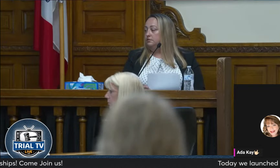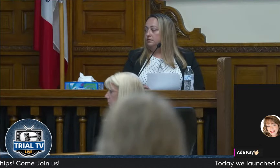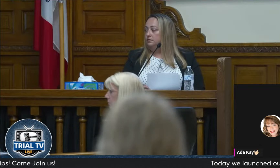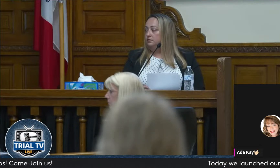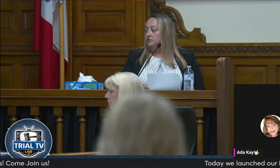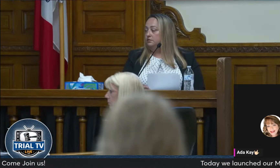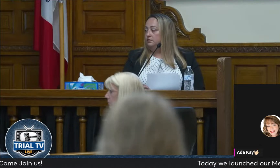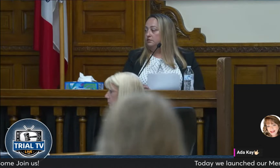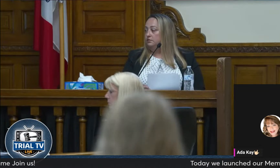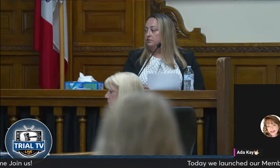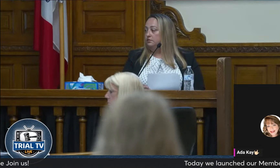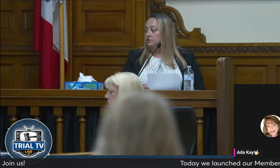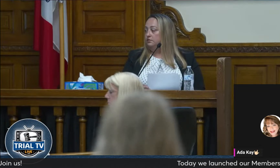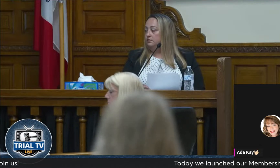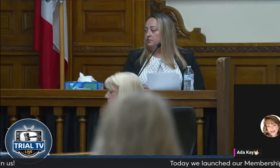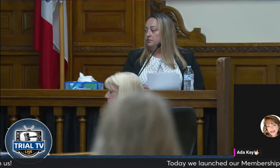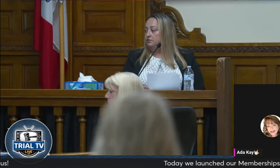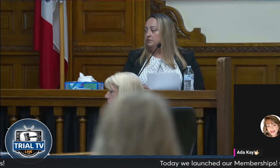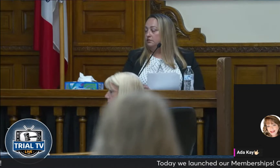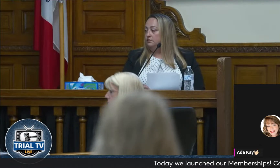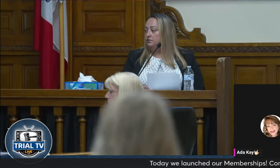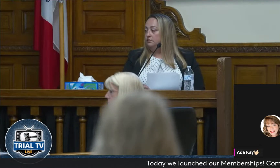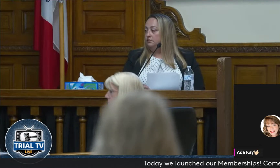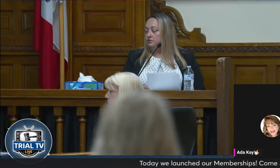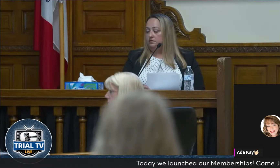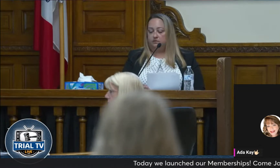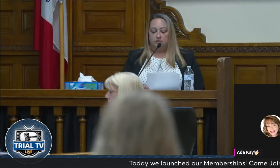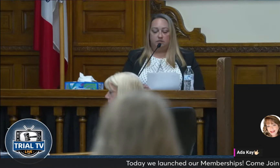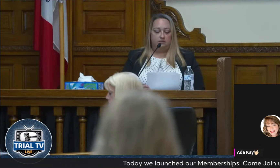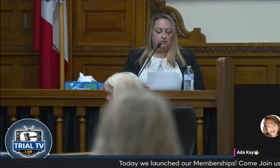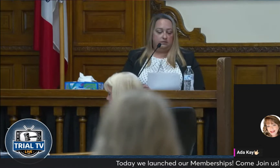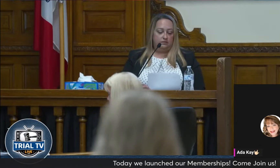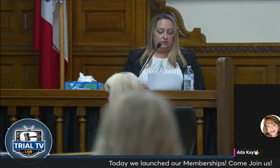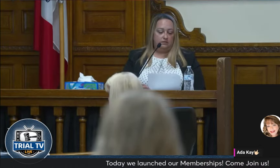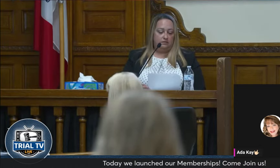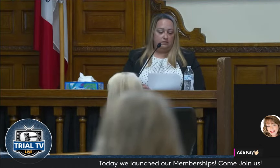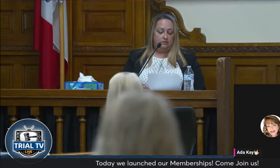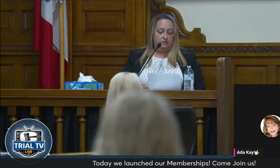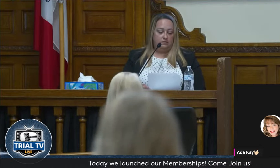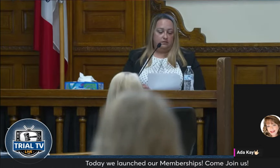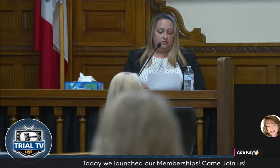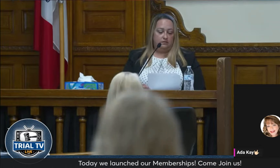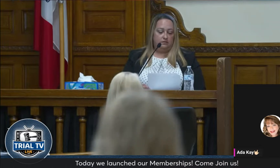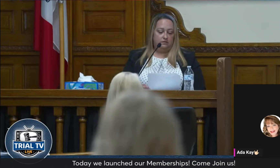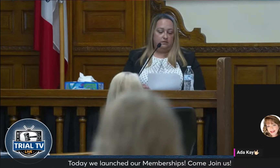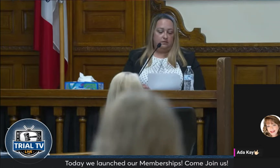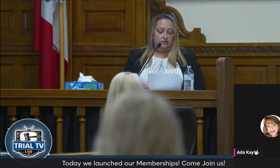Were you able to detect any DNA on the blade of the hatchet?